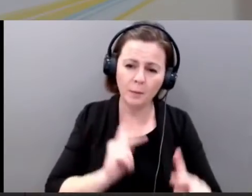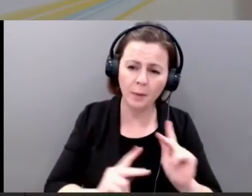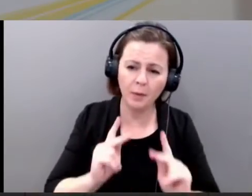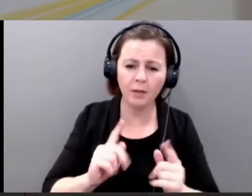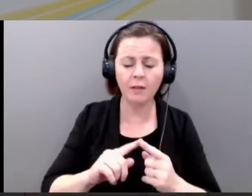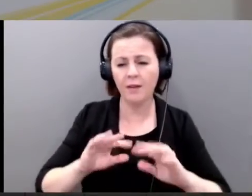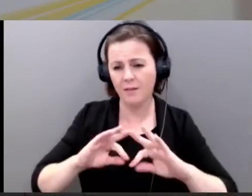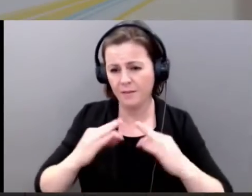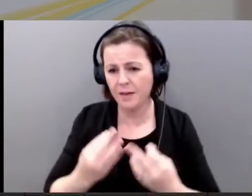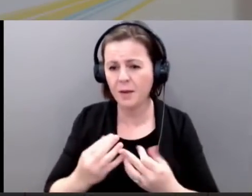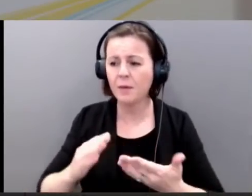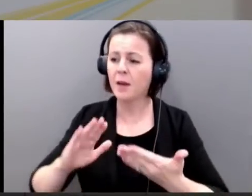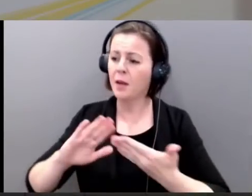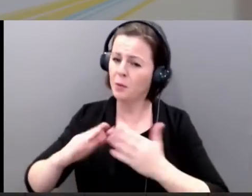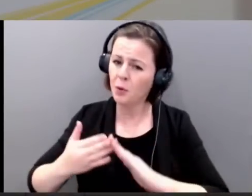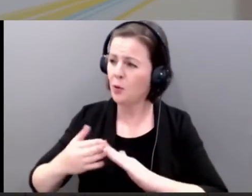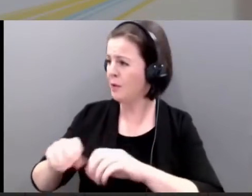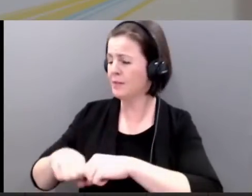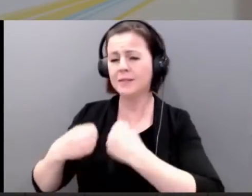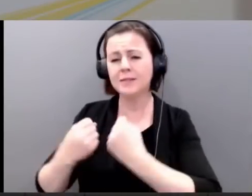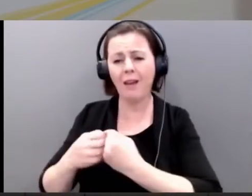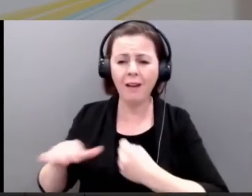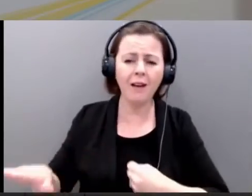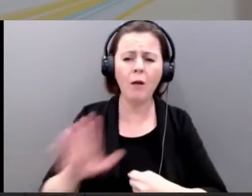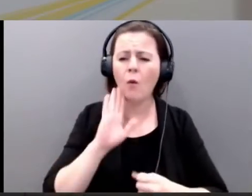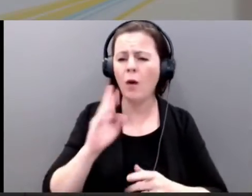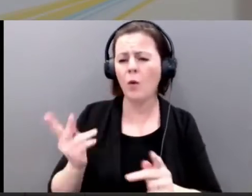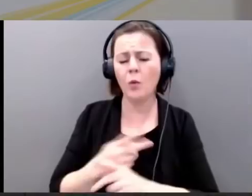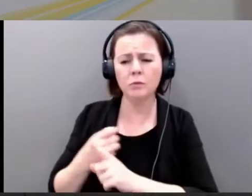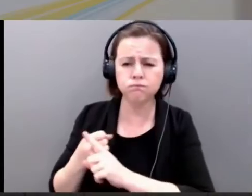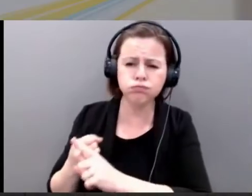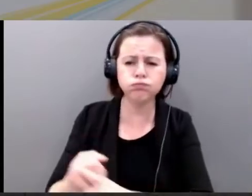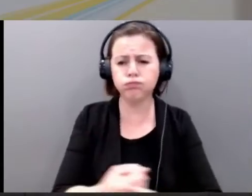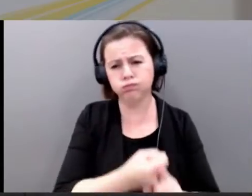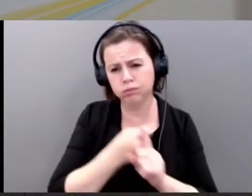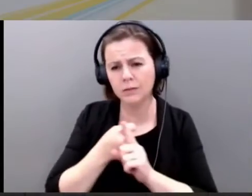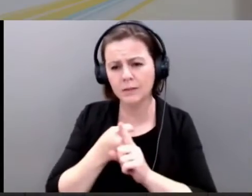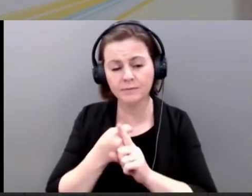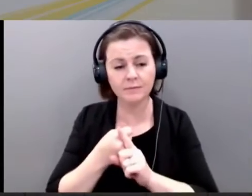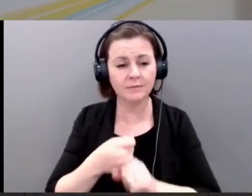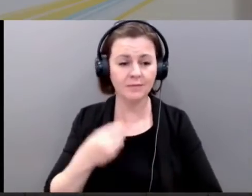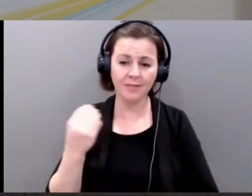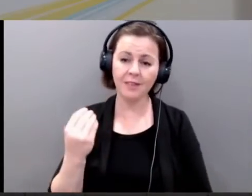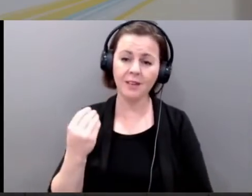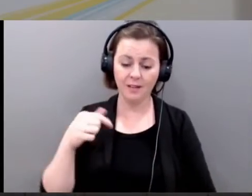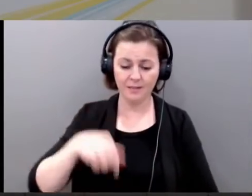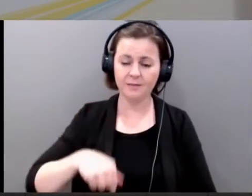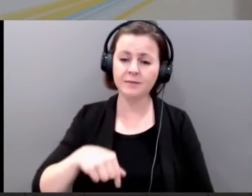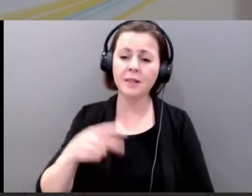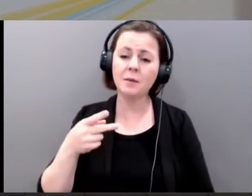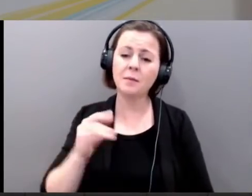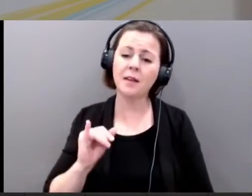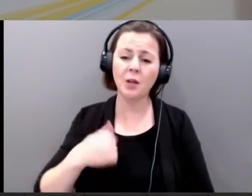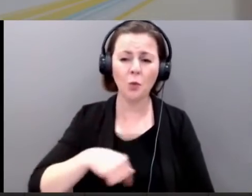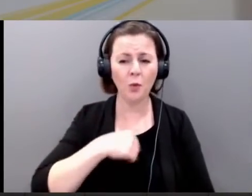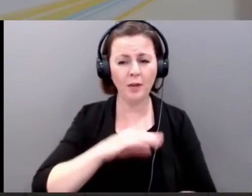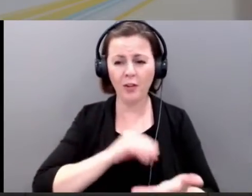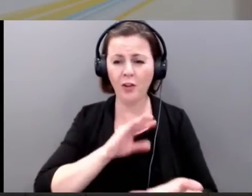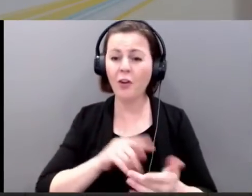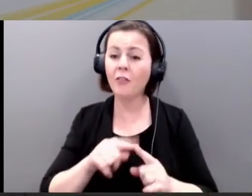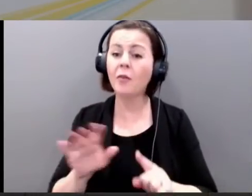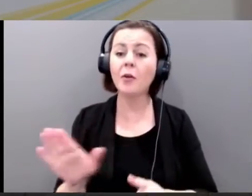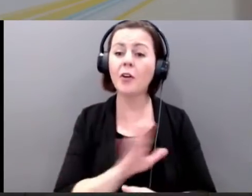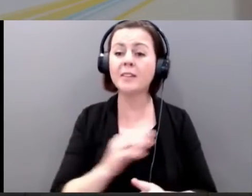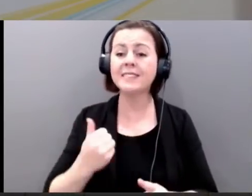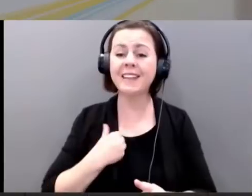our island society in general. As a province, we have learned from the experience of other jurisdictions that in some cases they